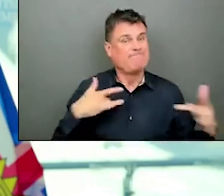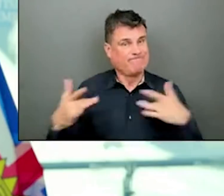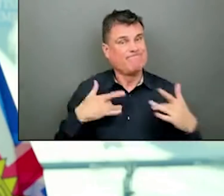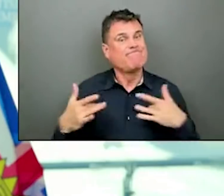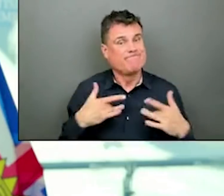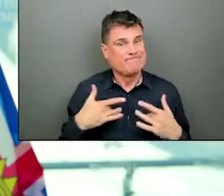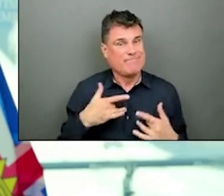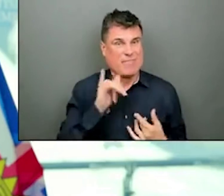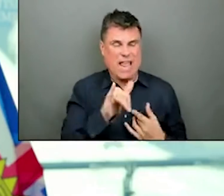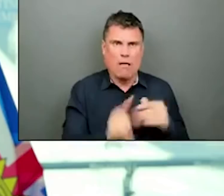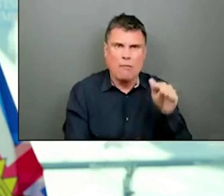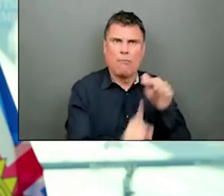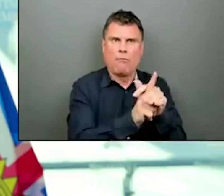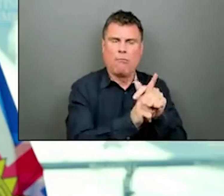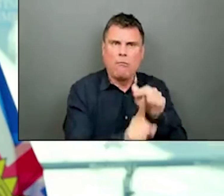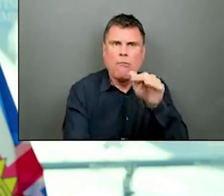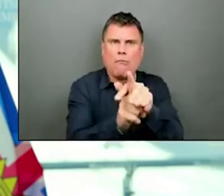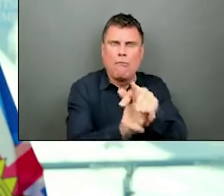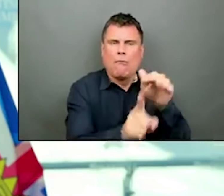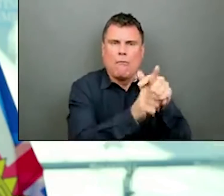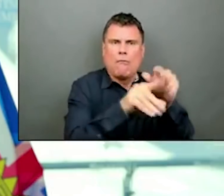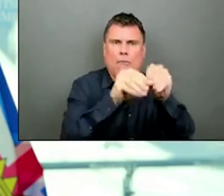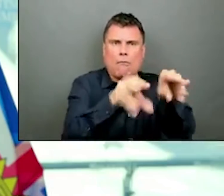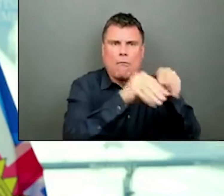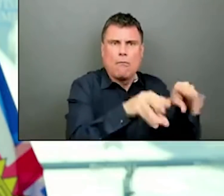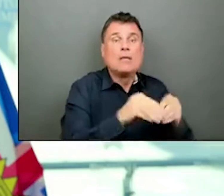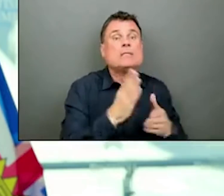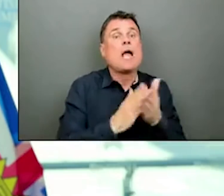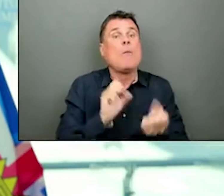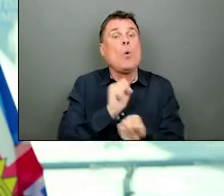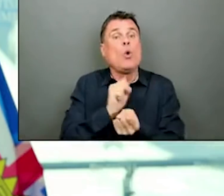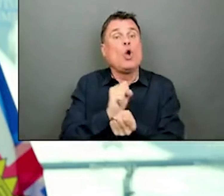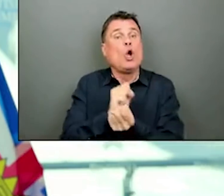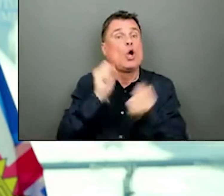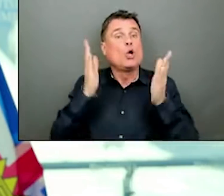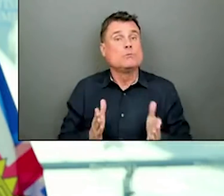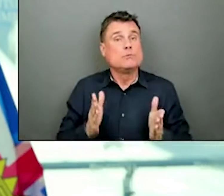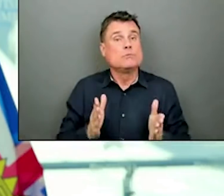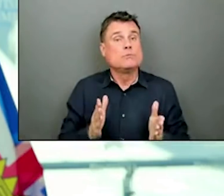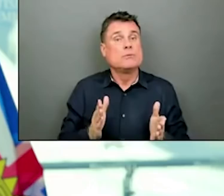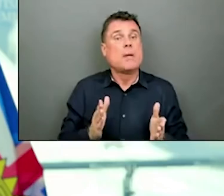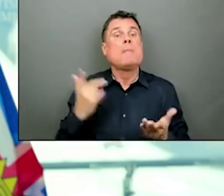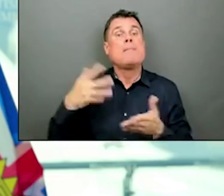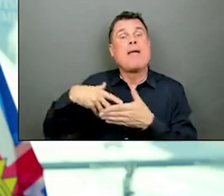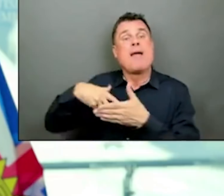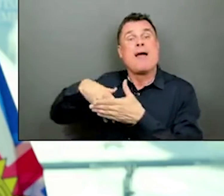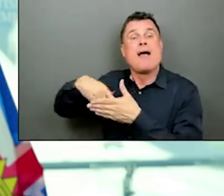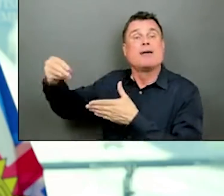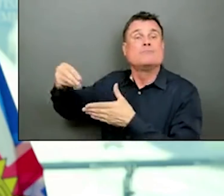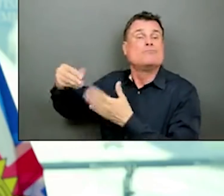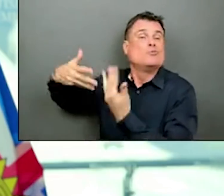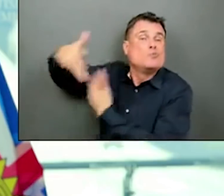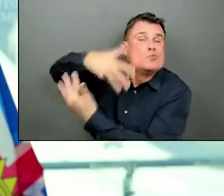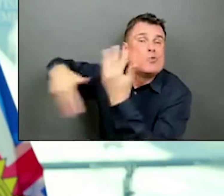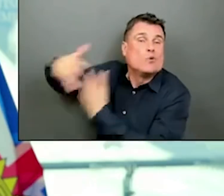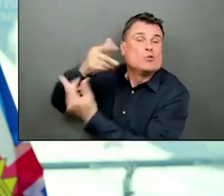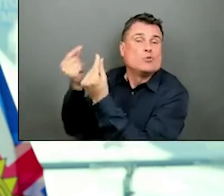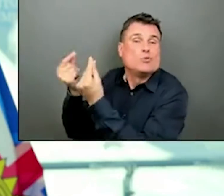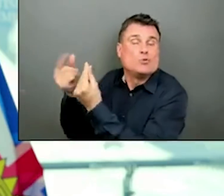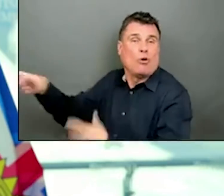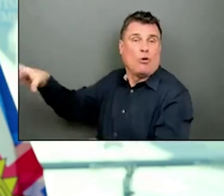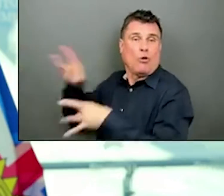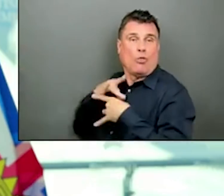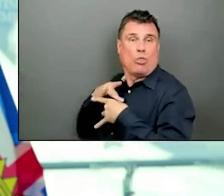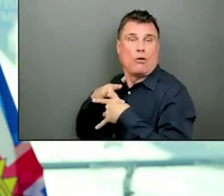seeing. And whether it's some people having, workers having a social interaction and bringing the virus into the workplace and then it's